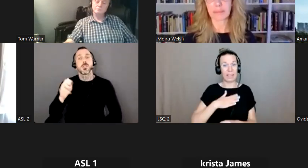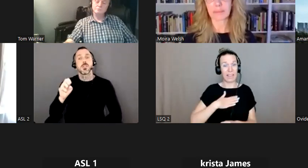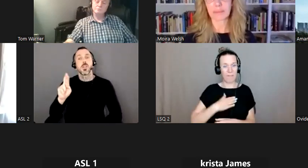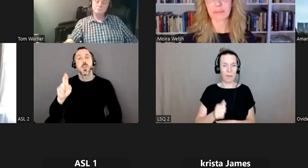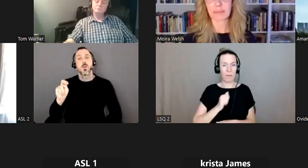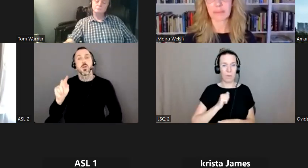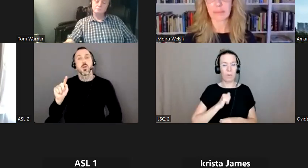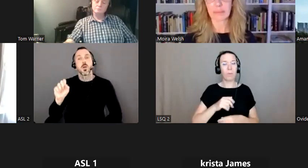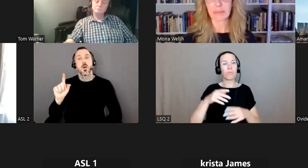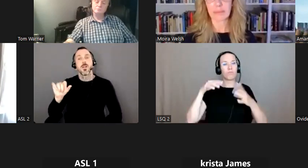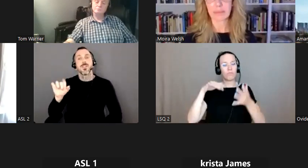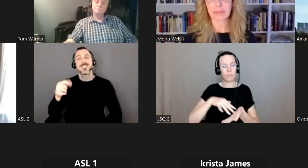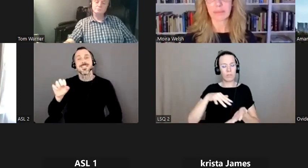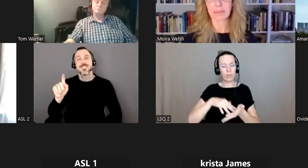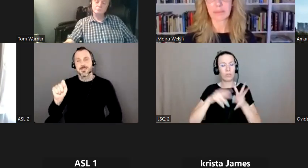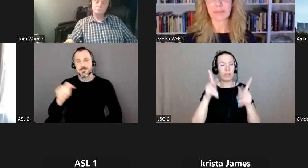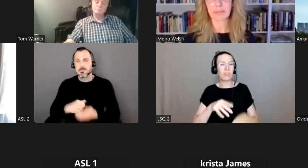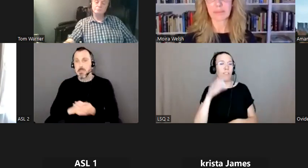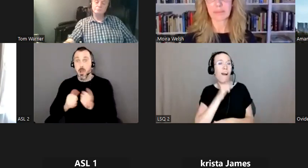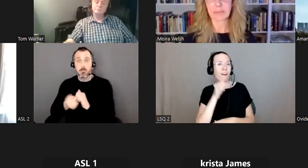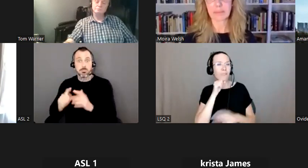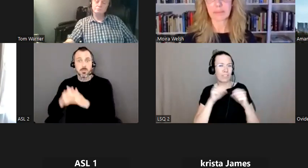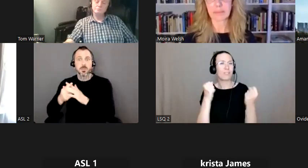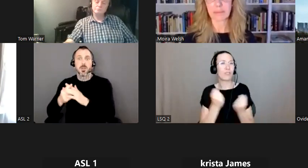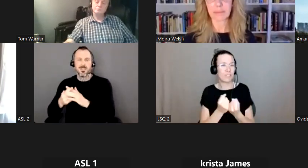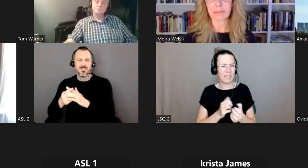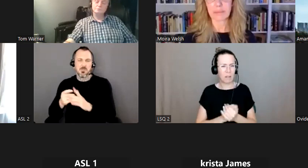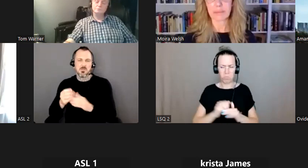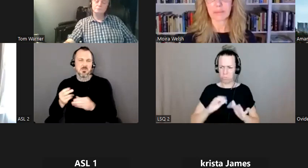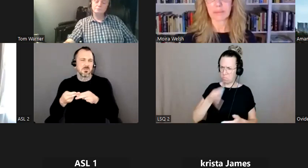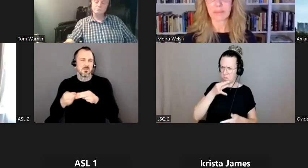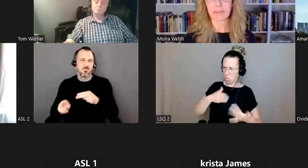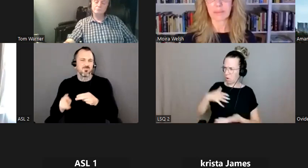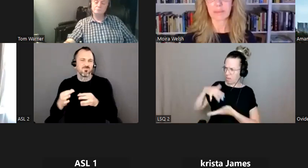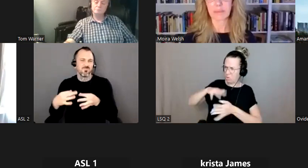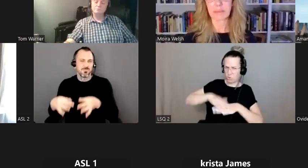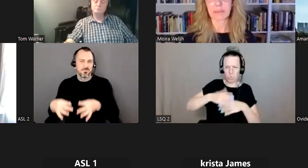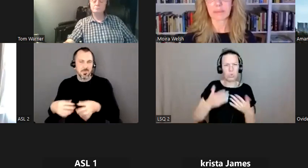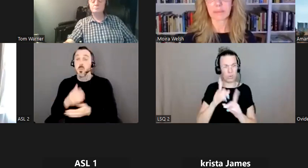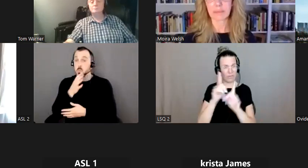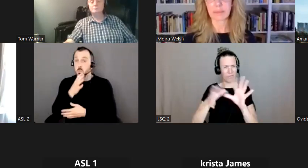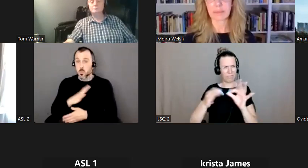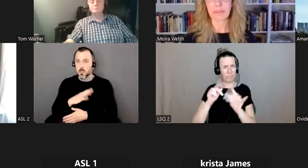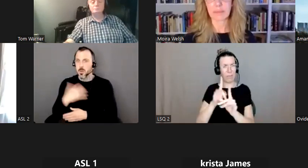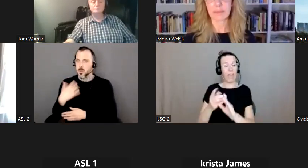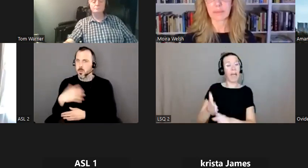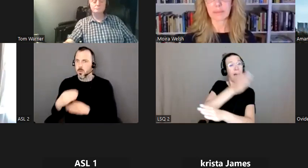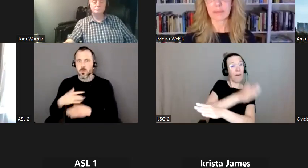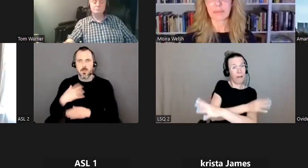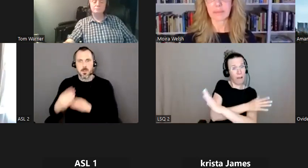I suppose, how I got there, it is influential women in this case who